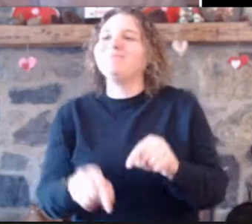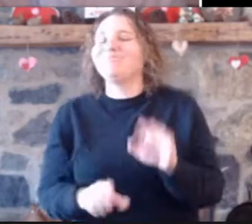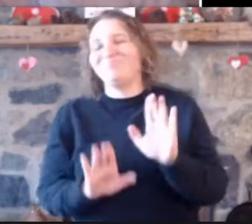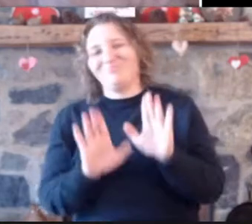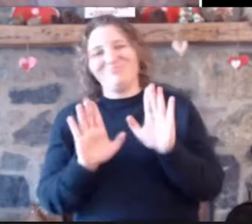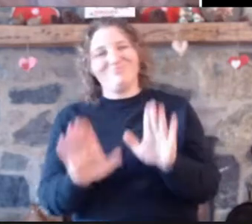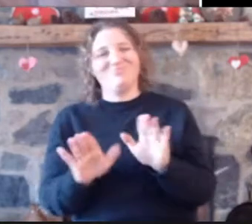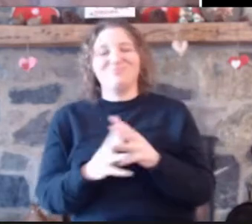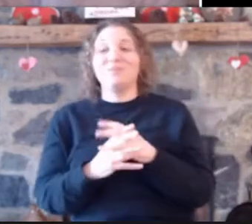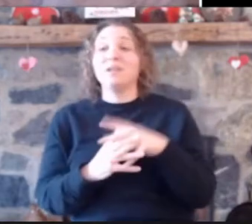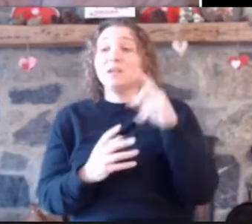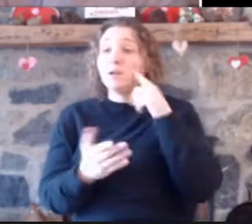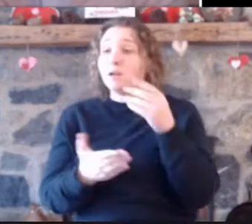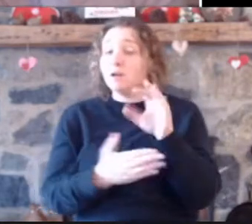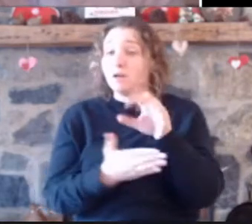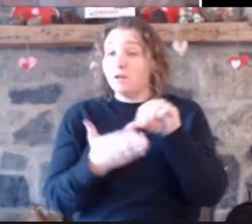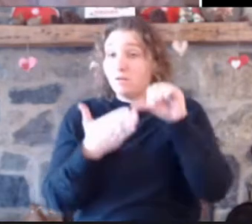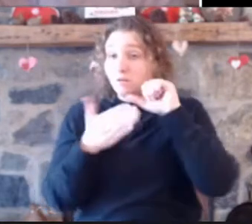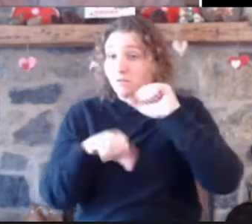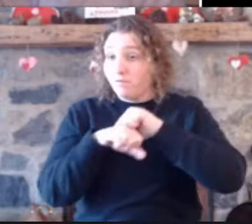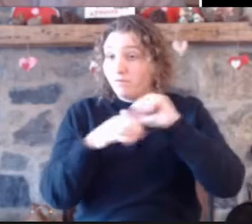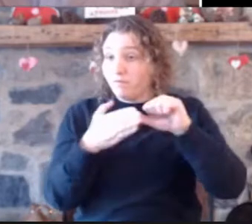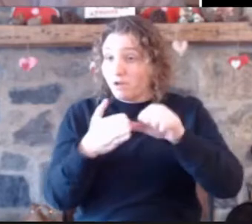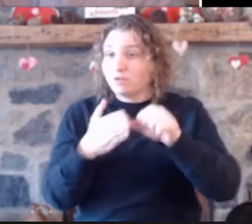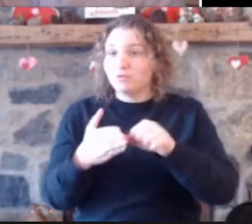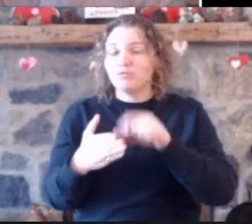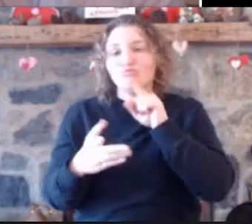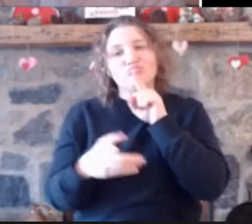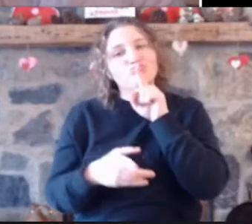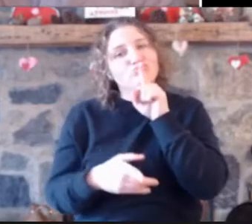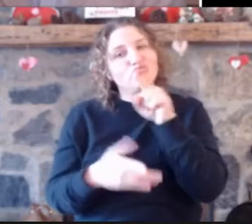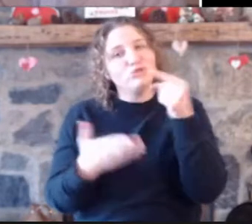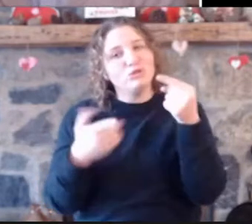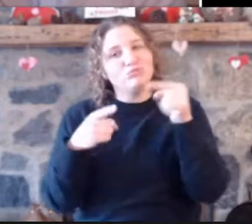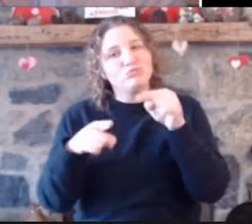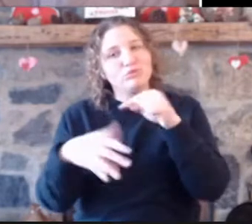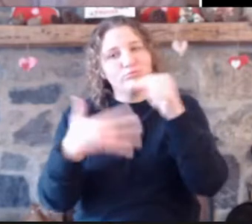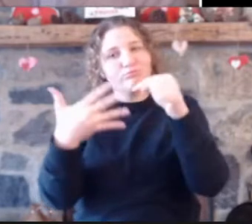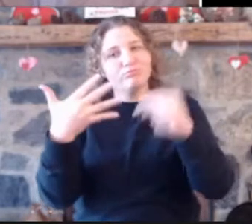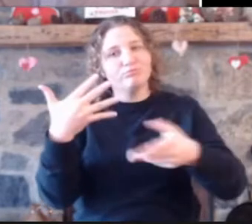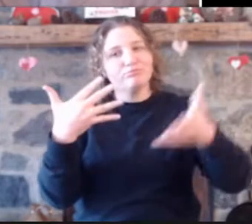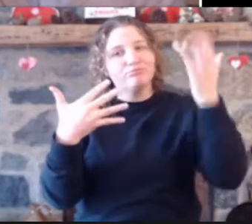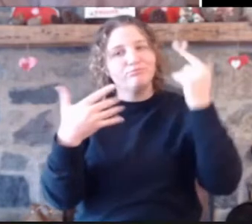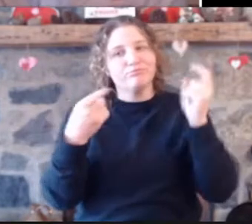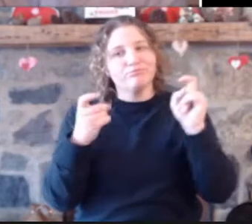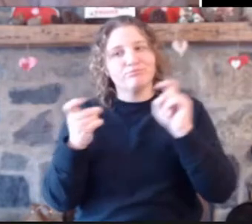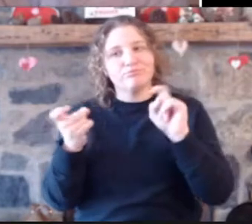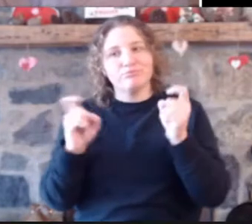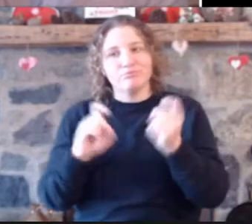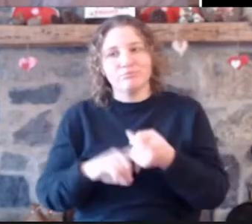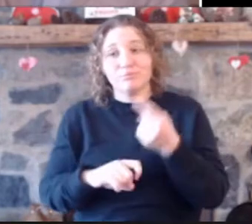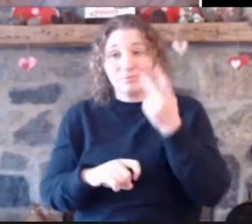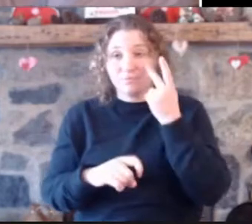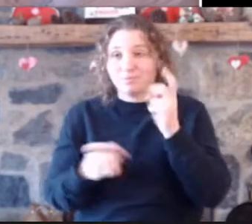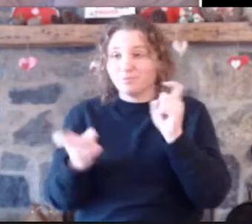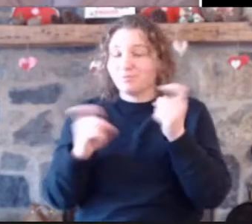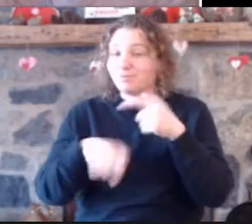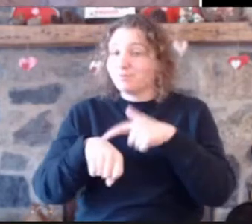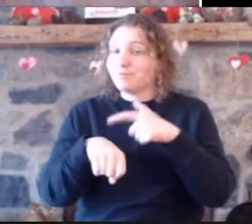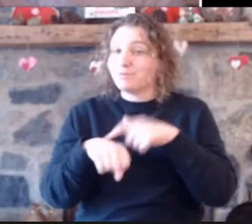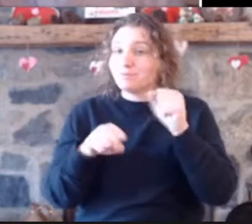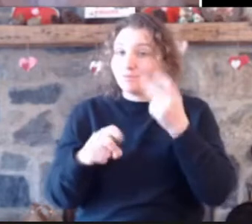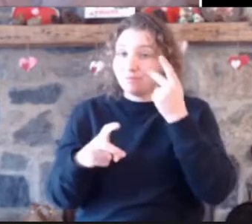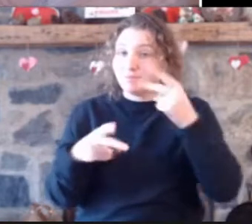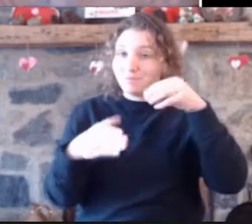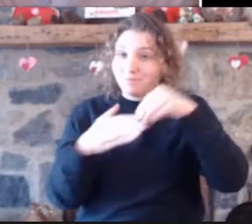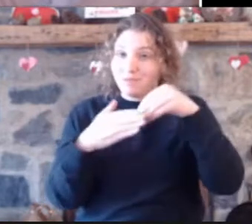Fossils, therefore, provide an actual record of Earth's past life forms. Change over time, evolution, can be seen in the